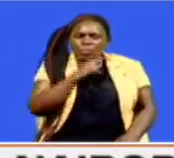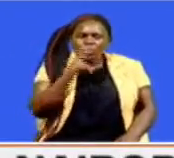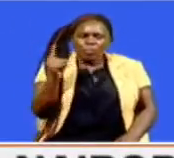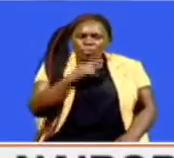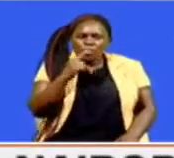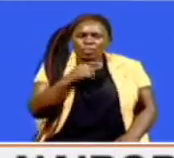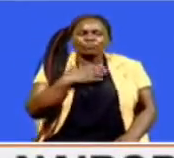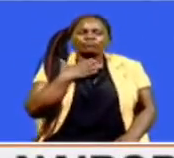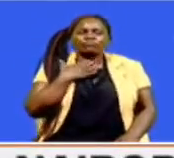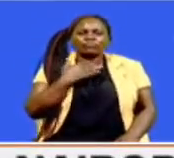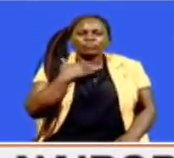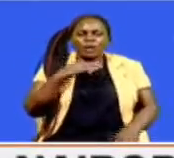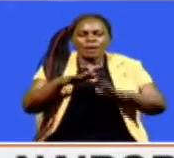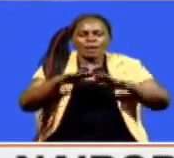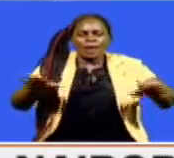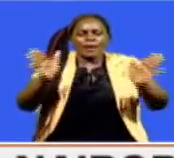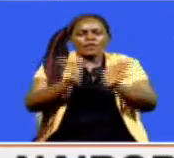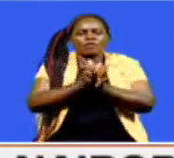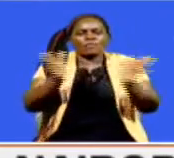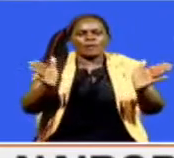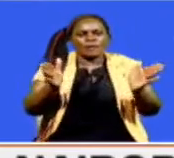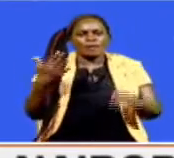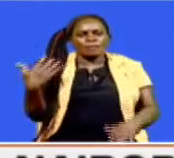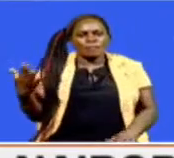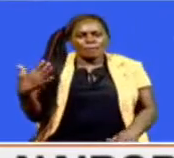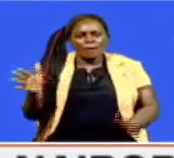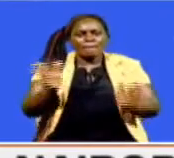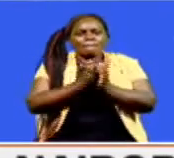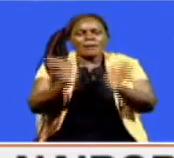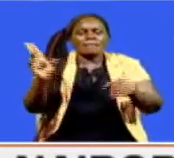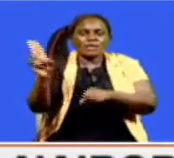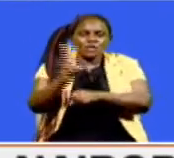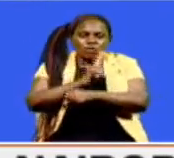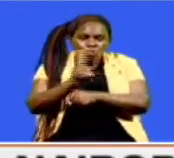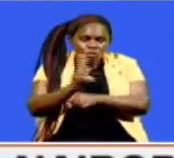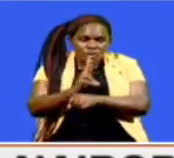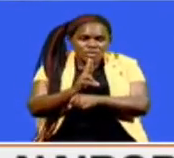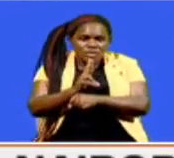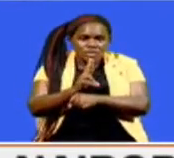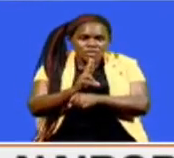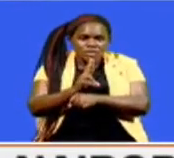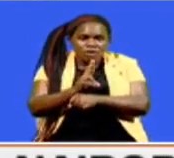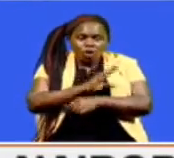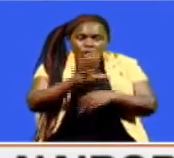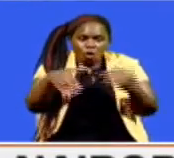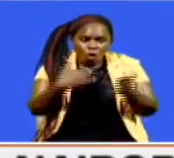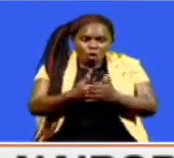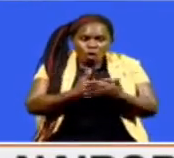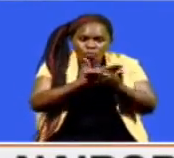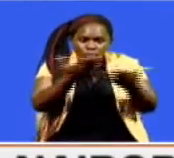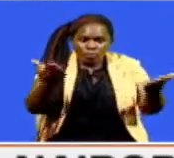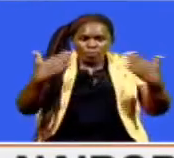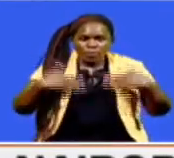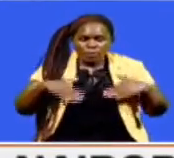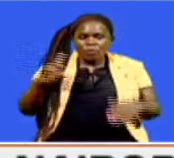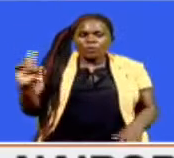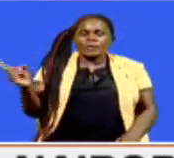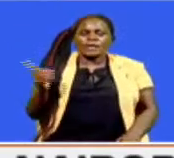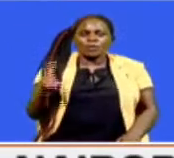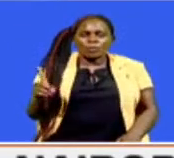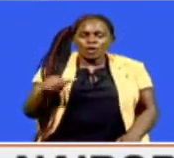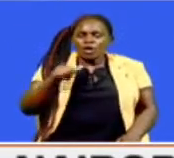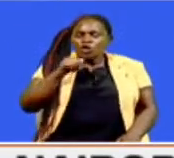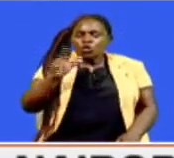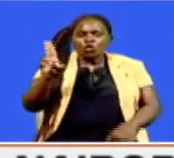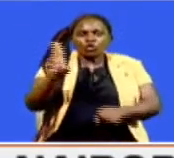ya kumezea mate ardhi za watu. Property meant for public use is for all of us, the people of Nairobi. Let's